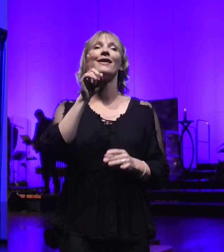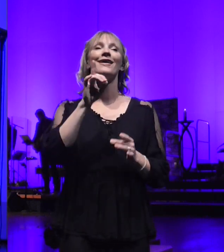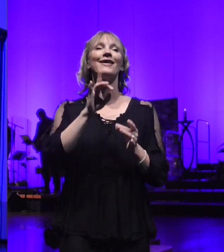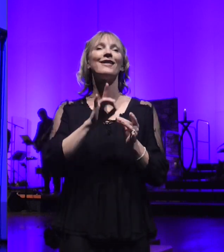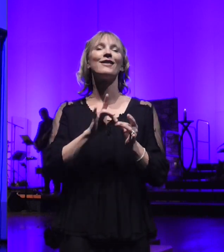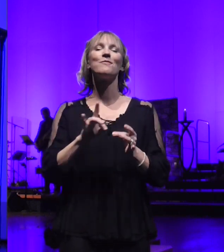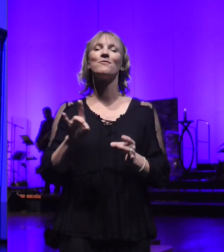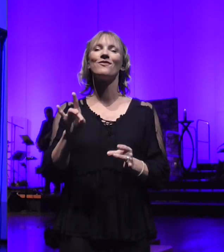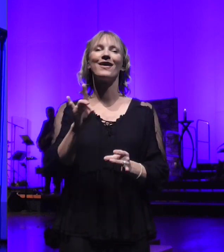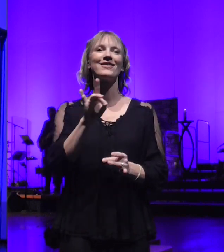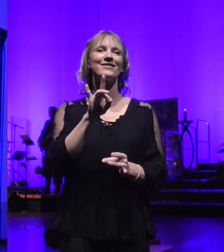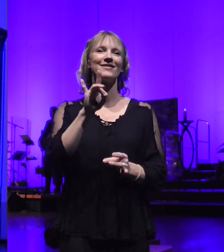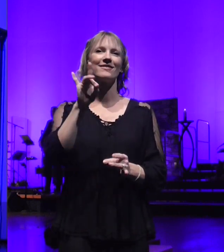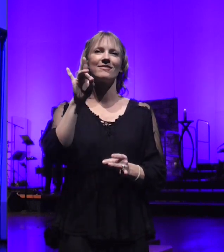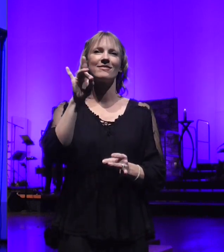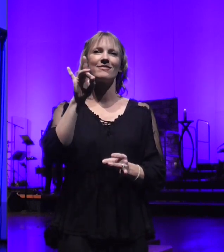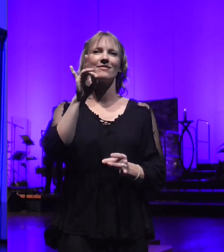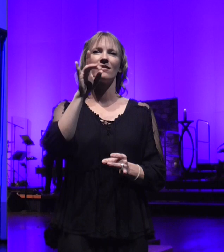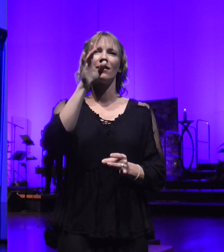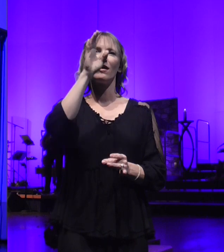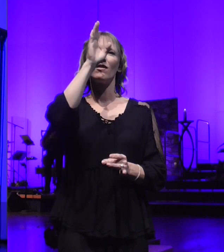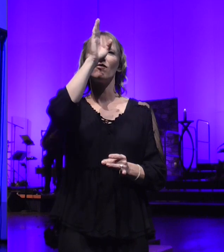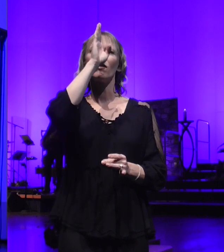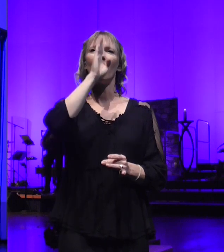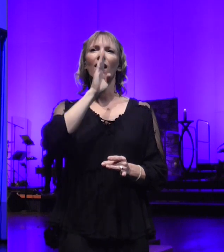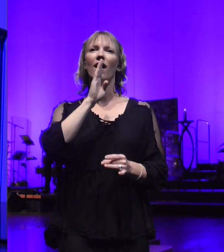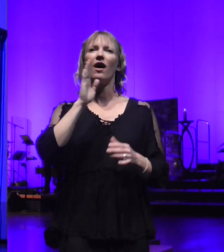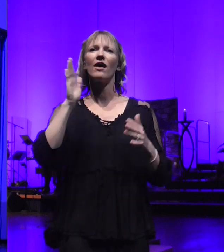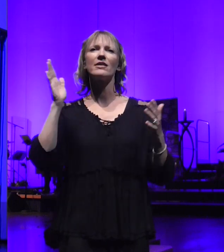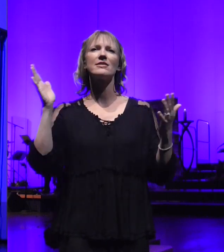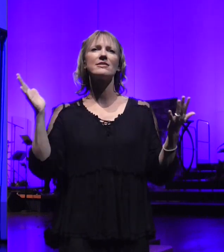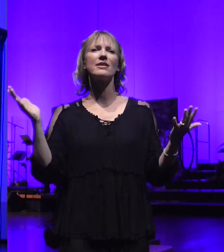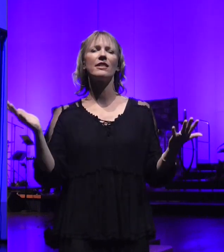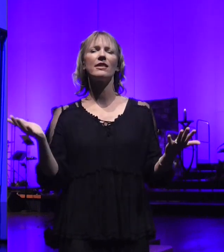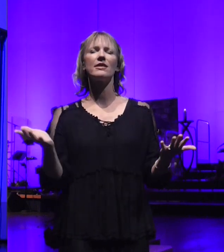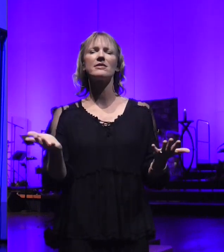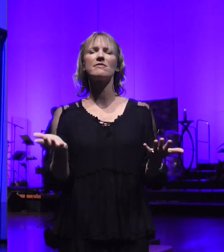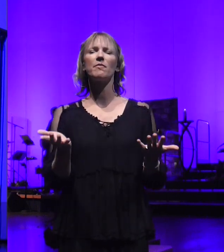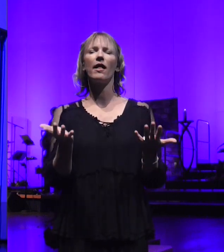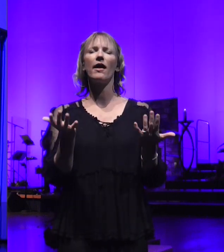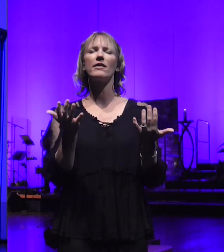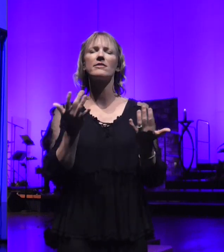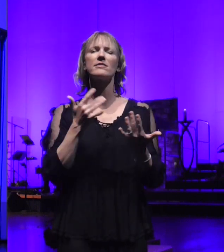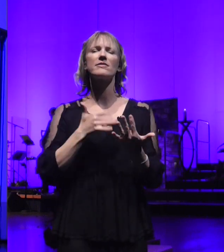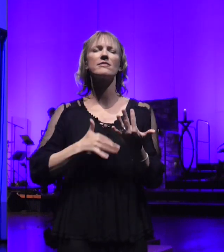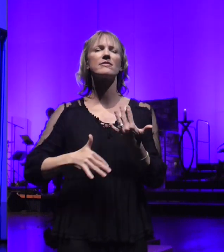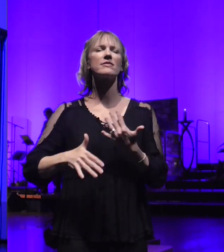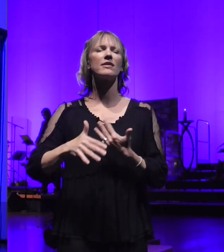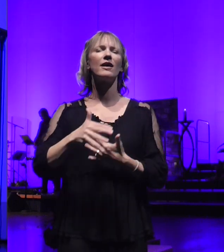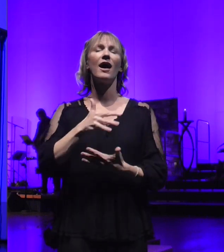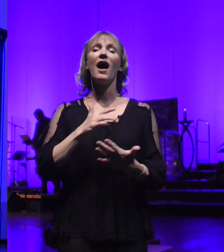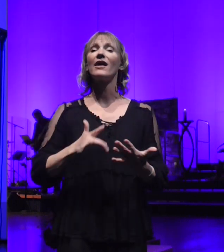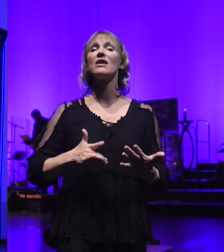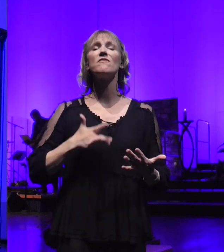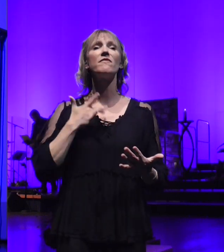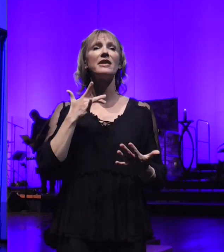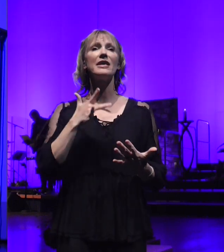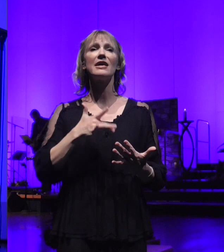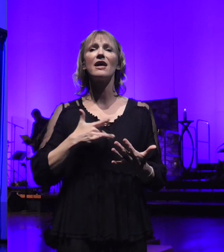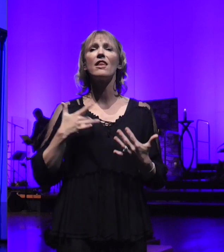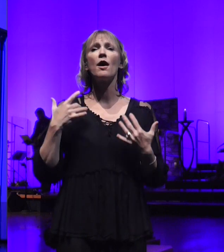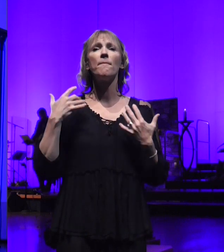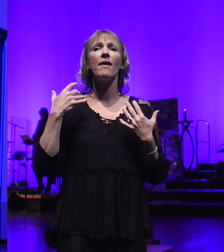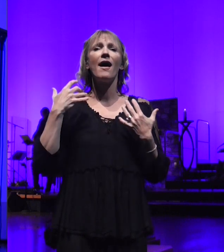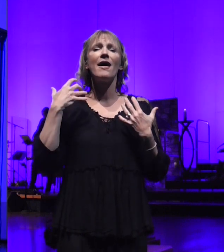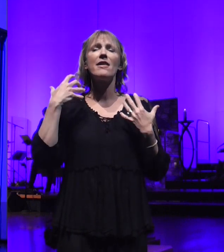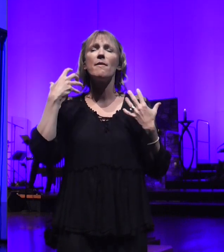Surely the presence of God is in this place. I can